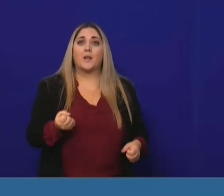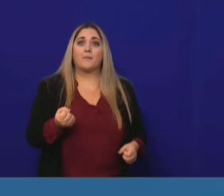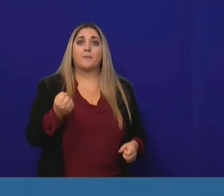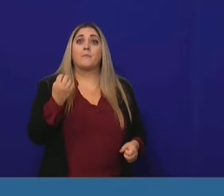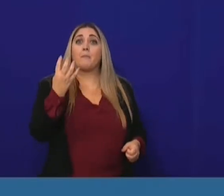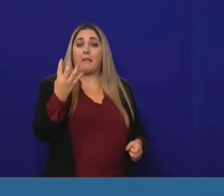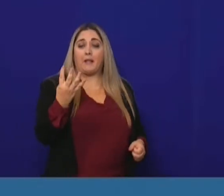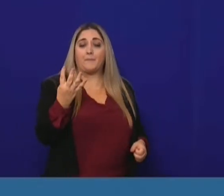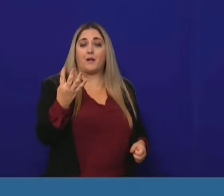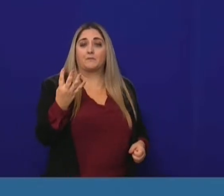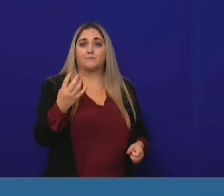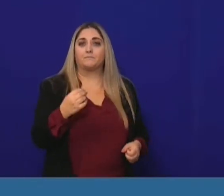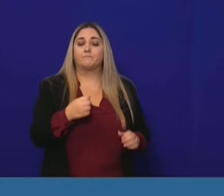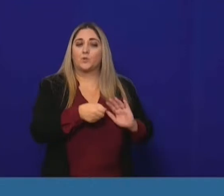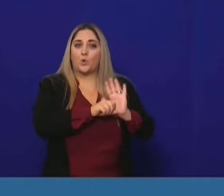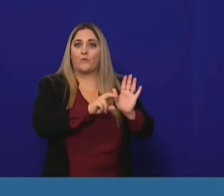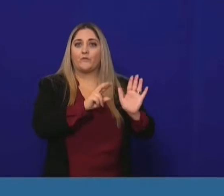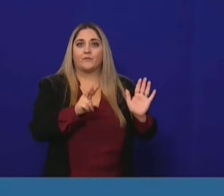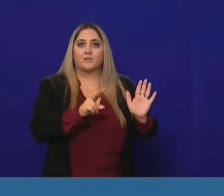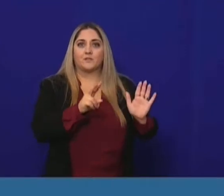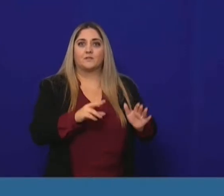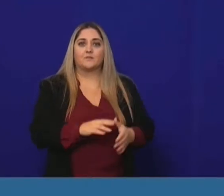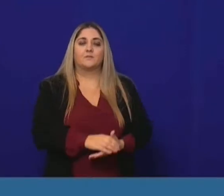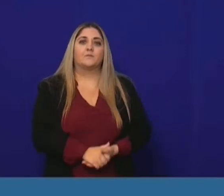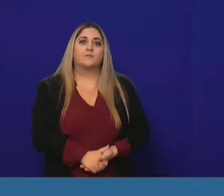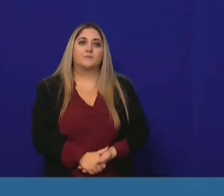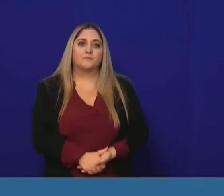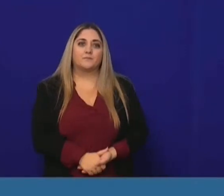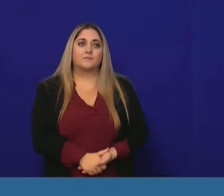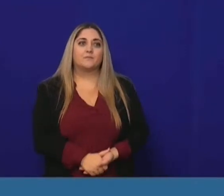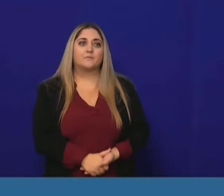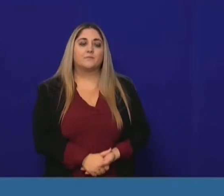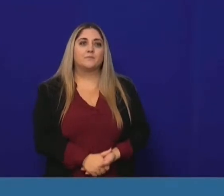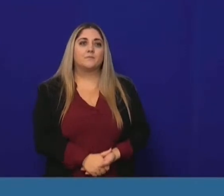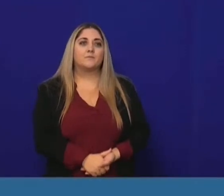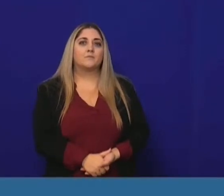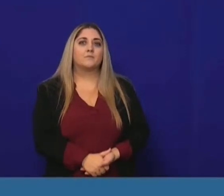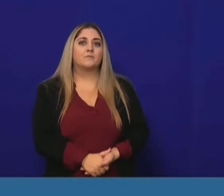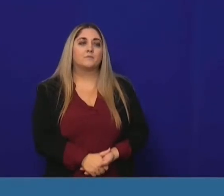4 każijiet li huma attivi li propju qegħdin fid-dar tagħhom.